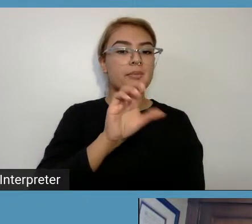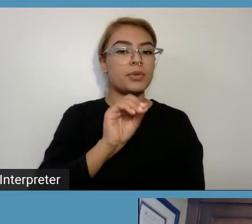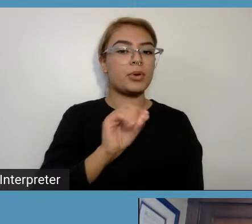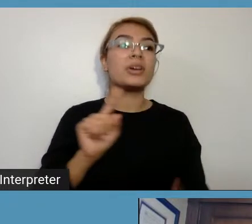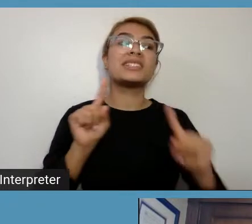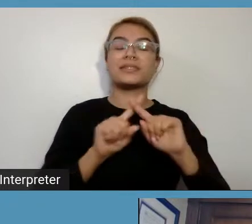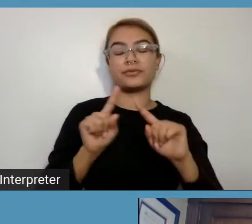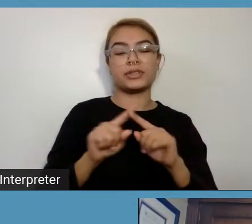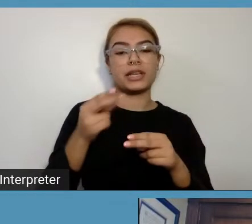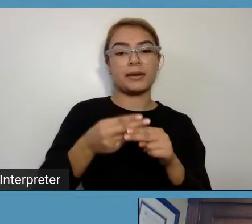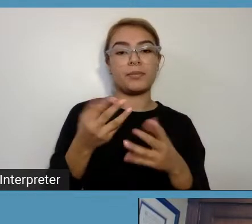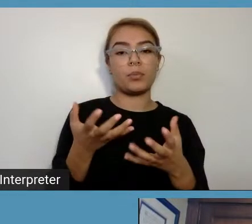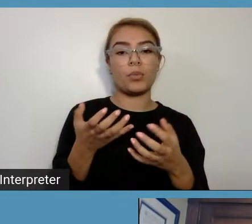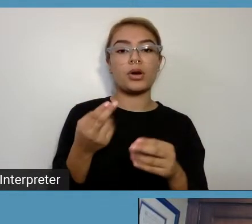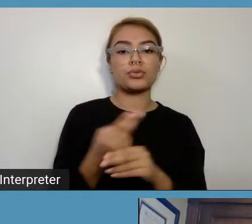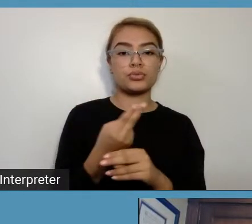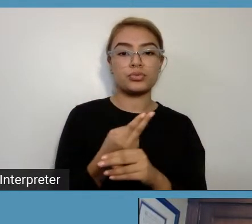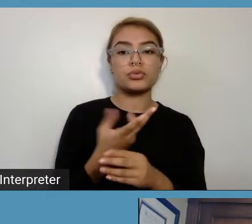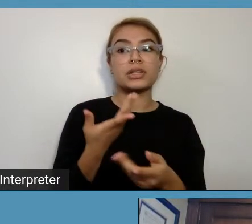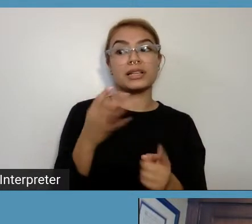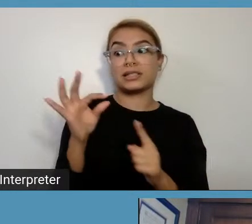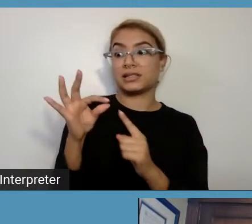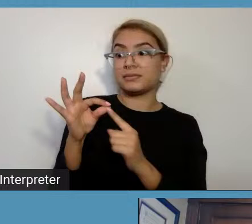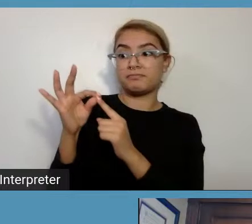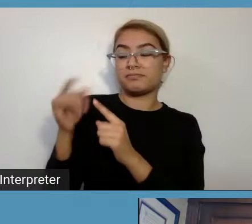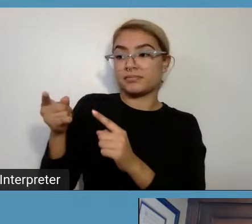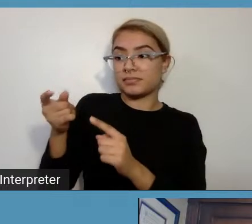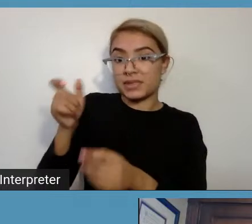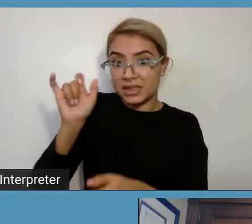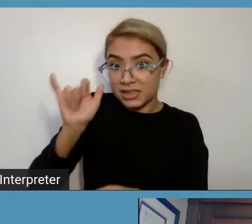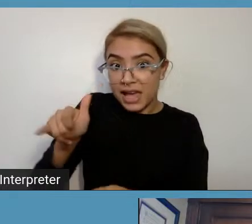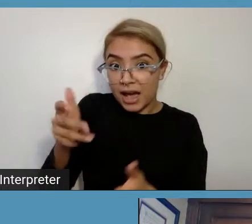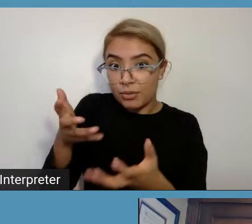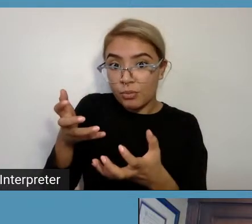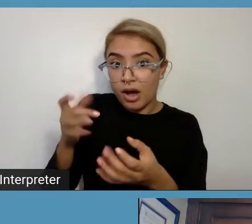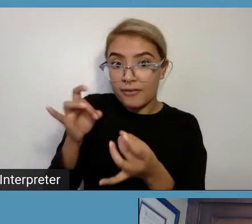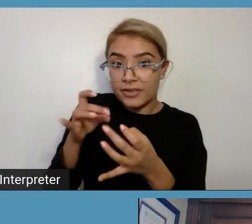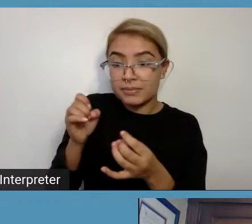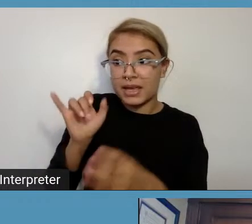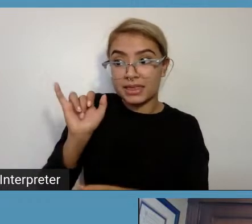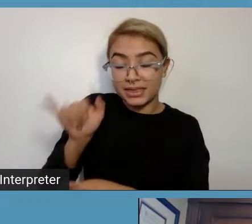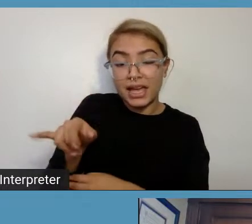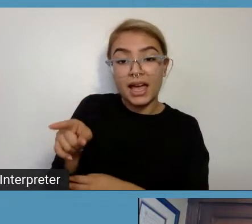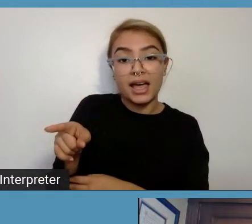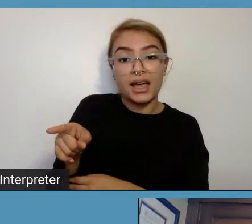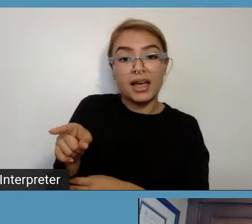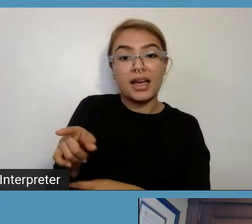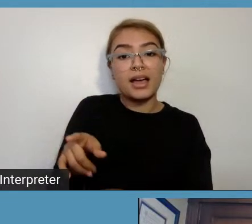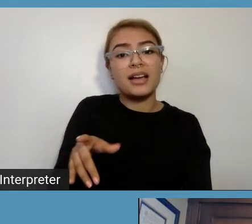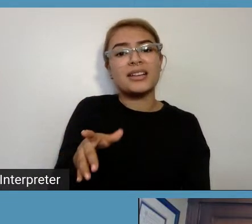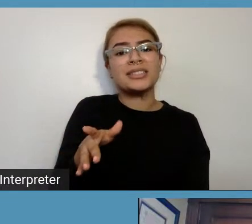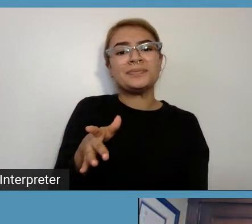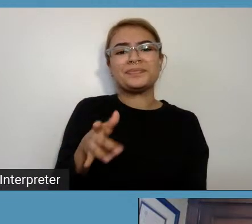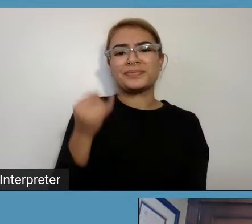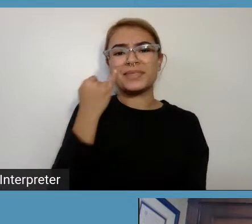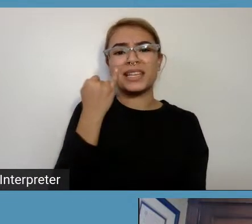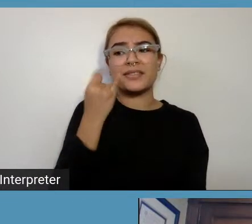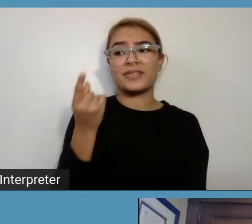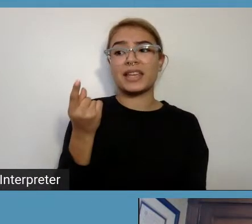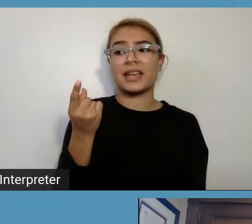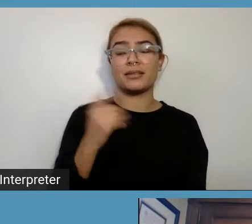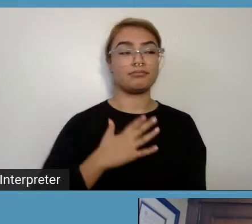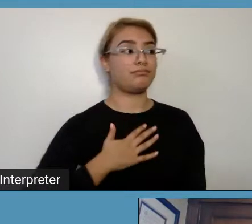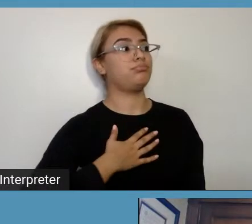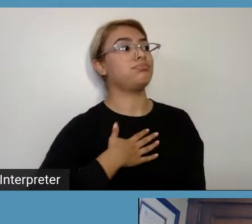and that's exactly the kind of like feedback that we want to get, because unless they are willing to talk